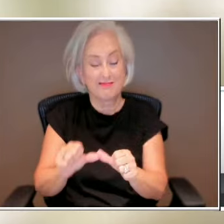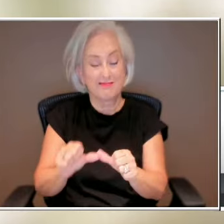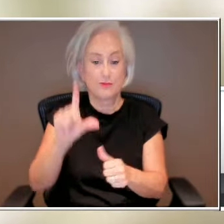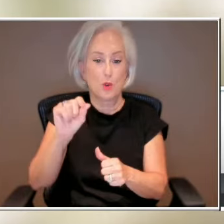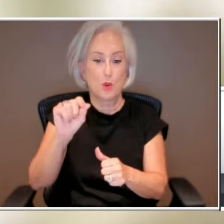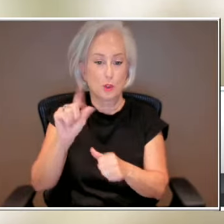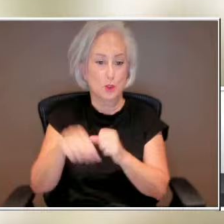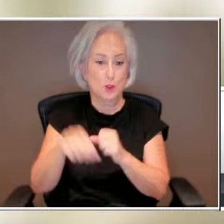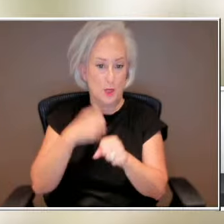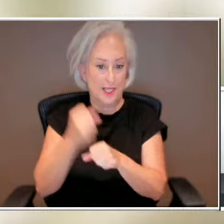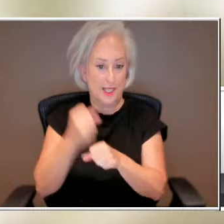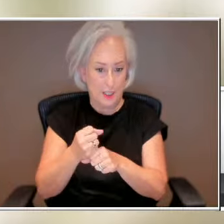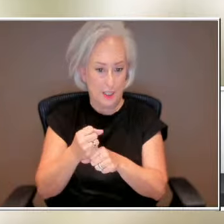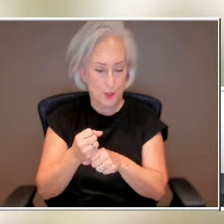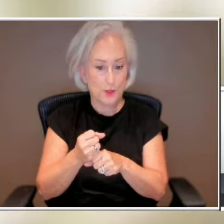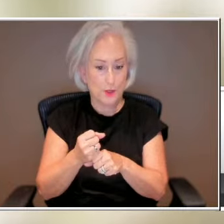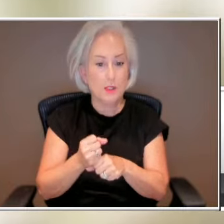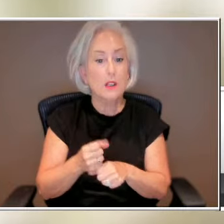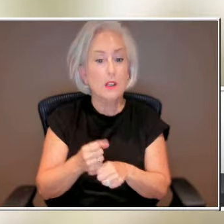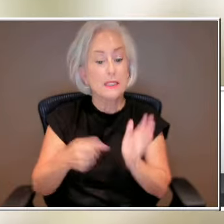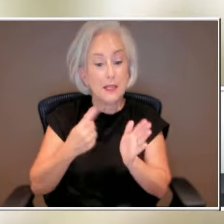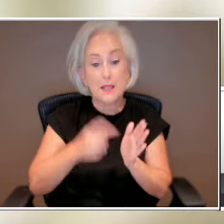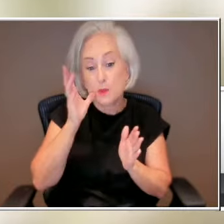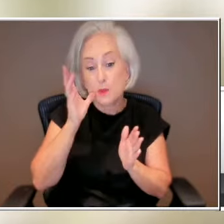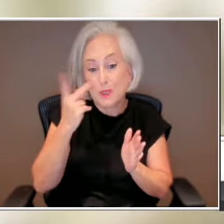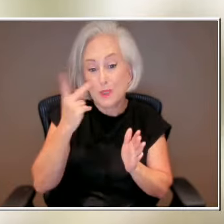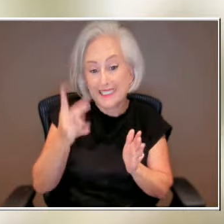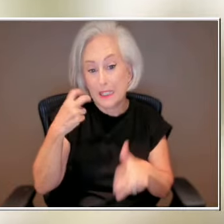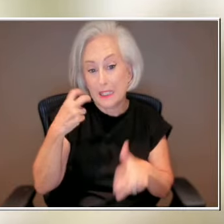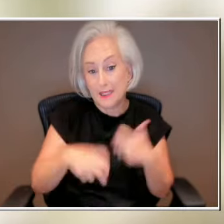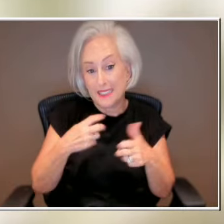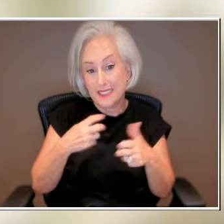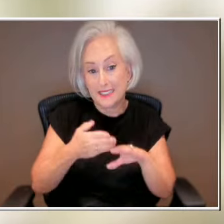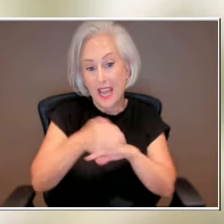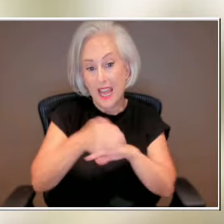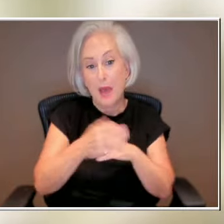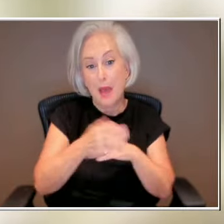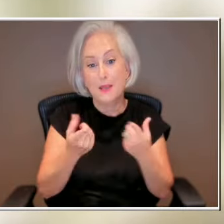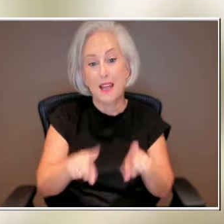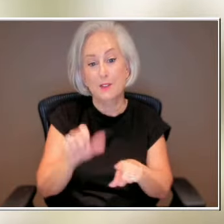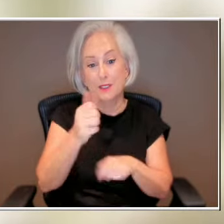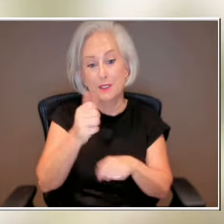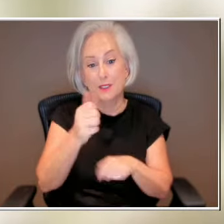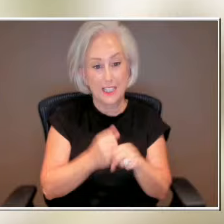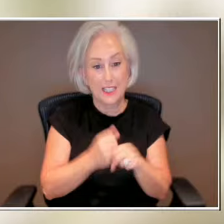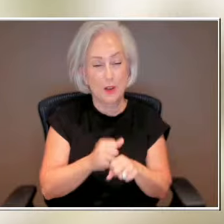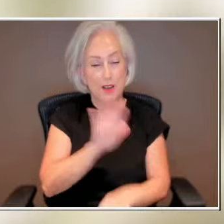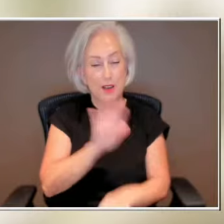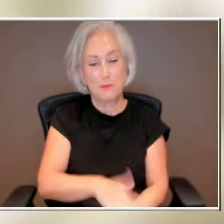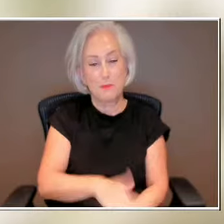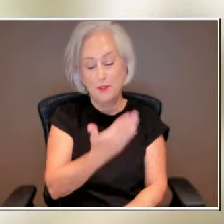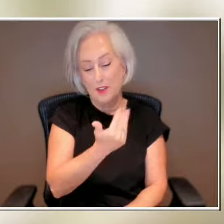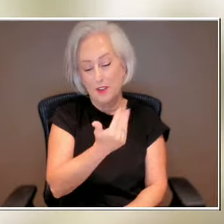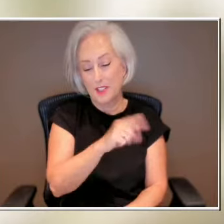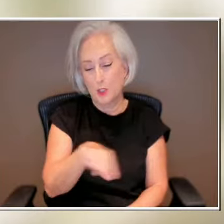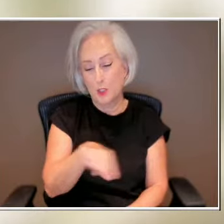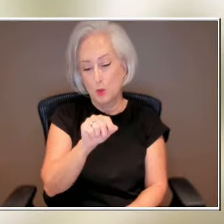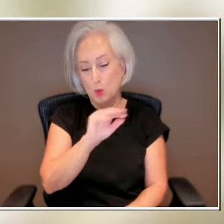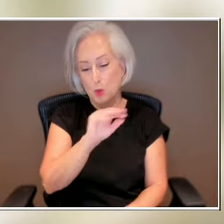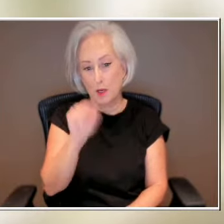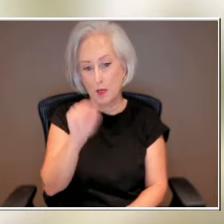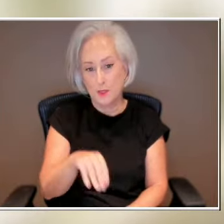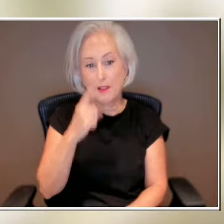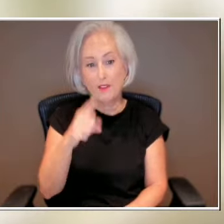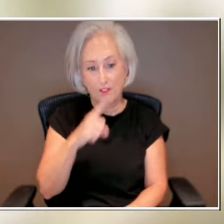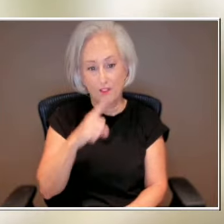10 years. If you look at statistics, about 15-20% of all metastasis for hormone-positive breast